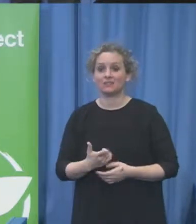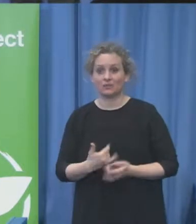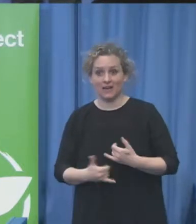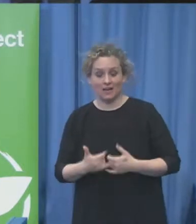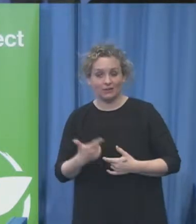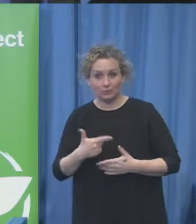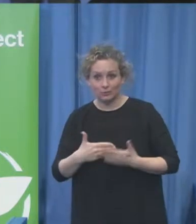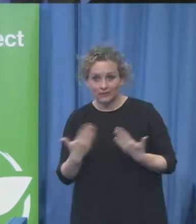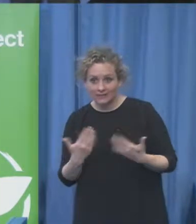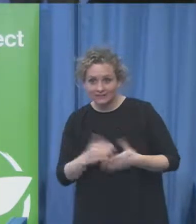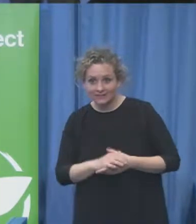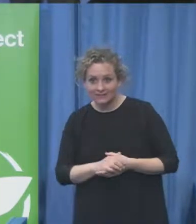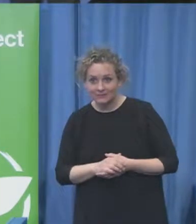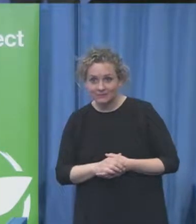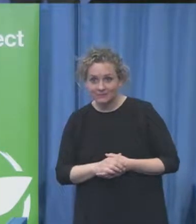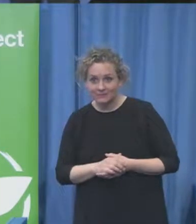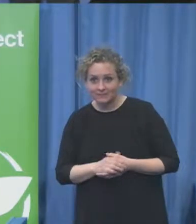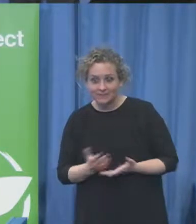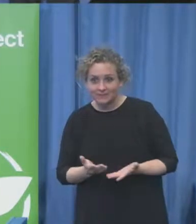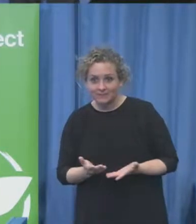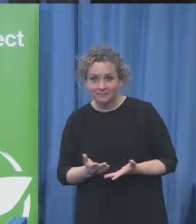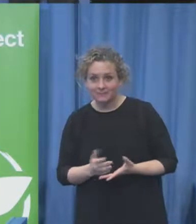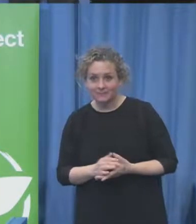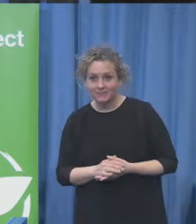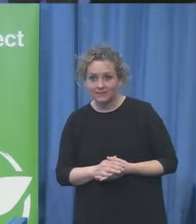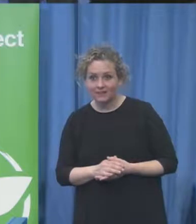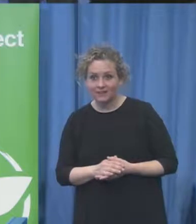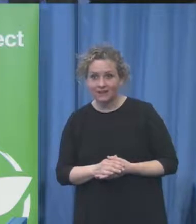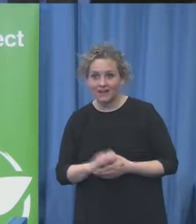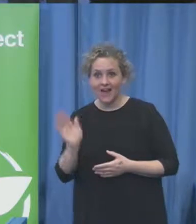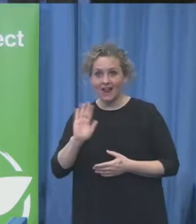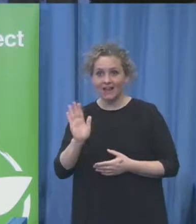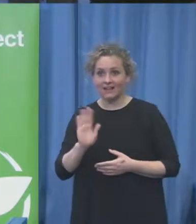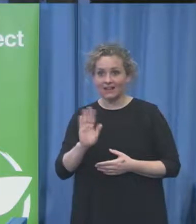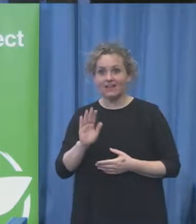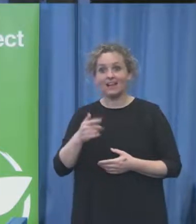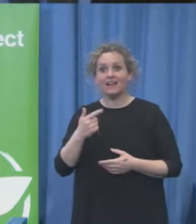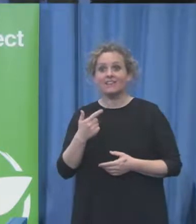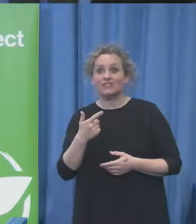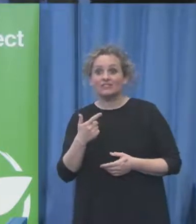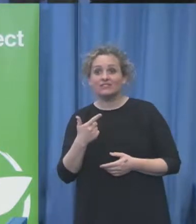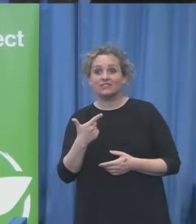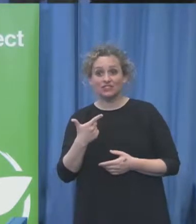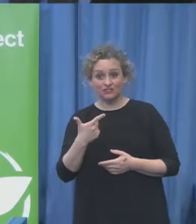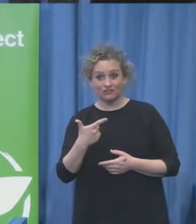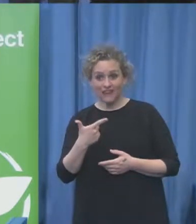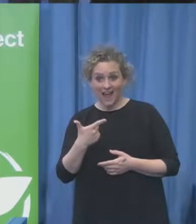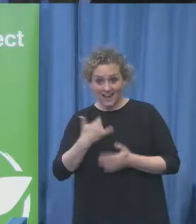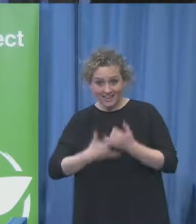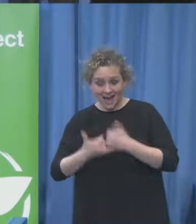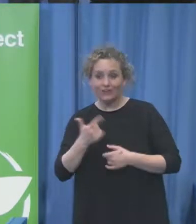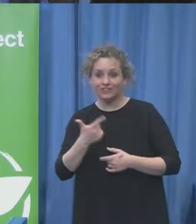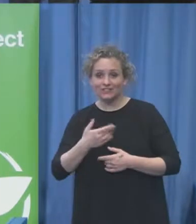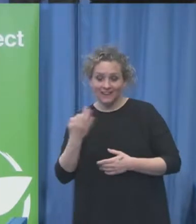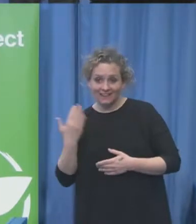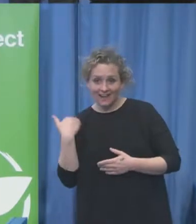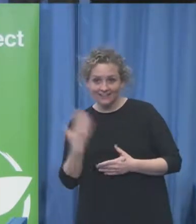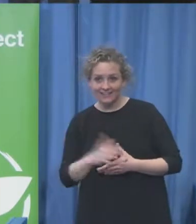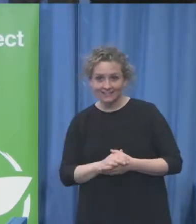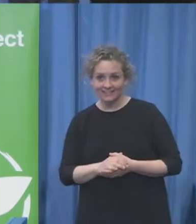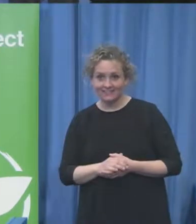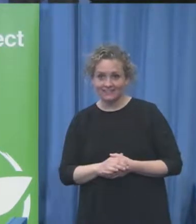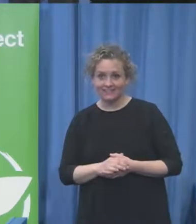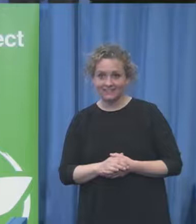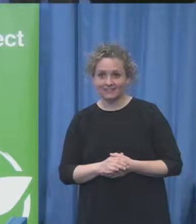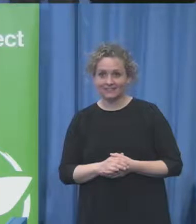Hello, my name is Judy Human, and I'm very pleased to have the chance to speak with you today, albeit by a video. I want to